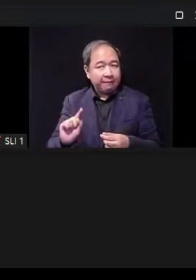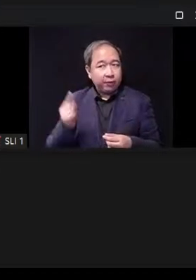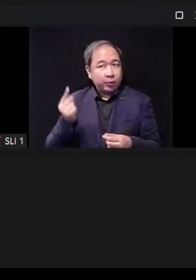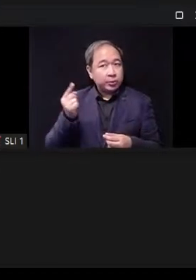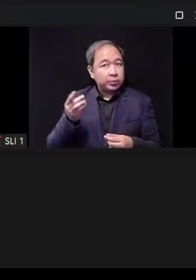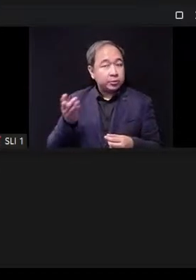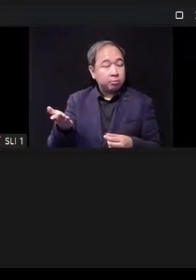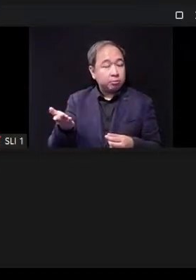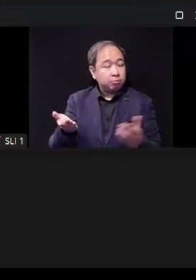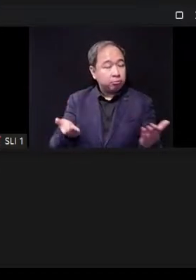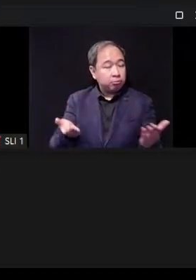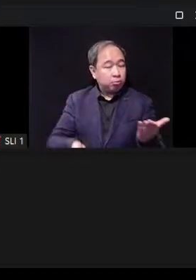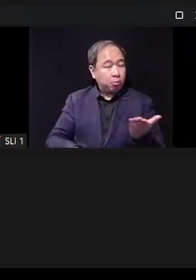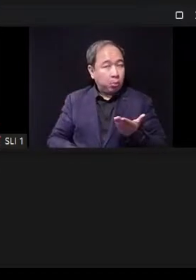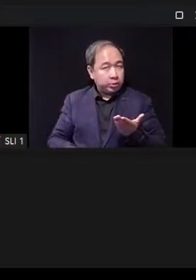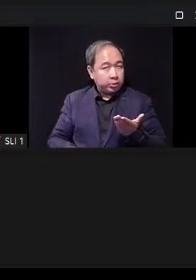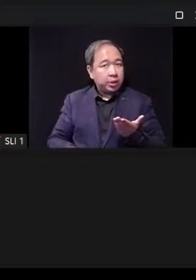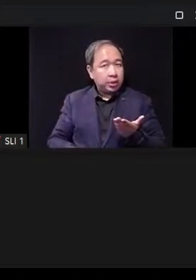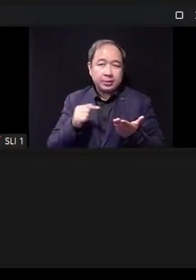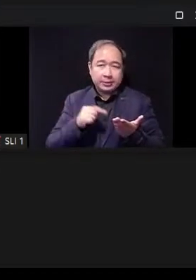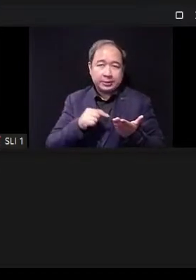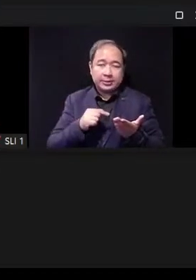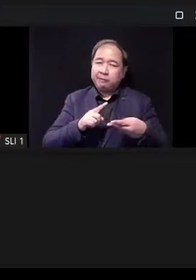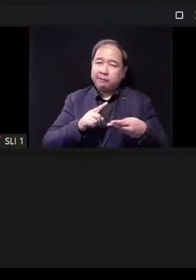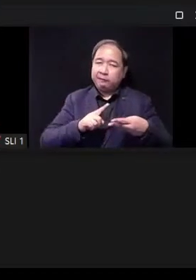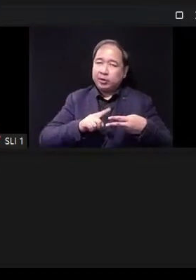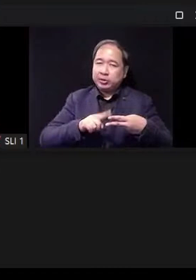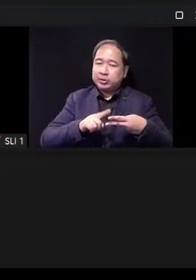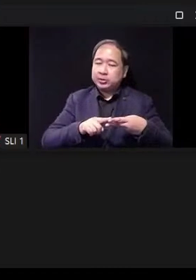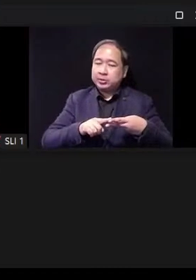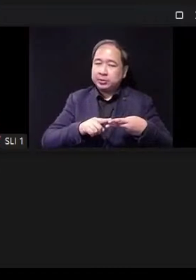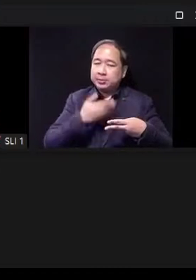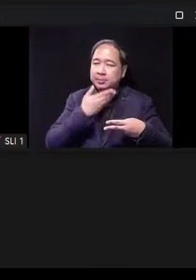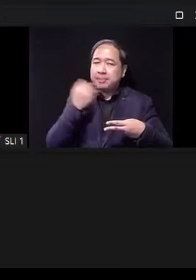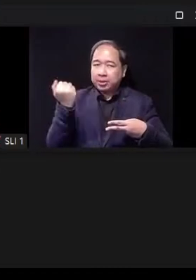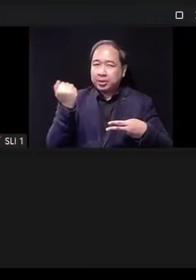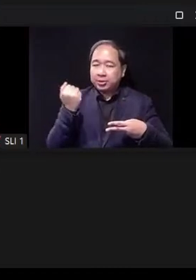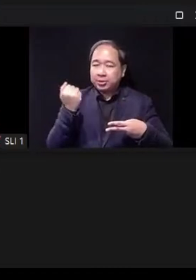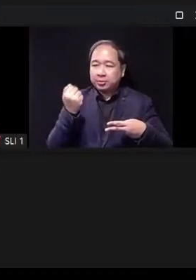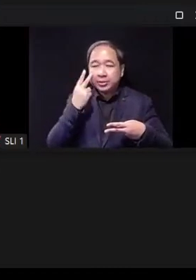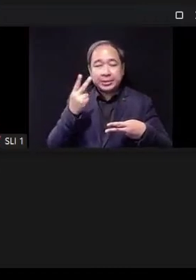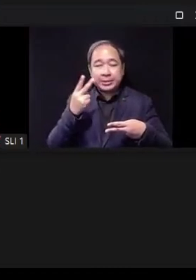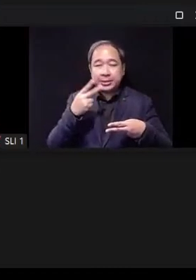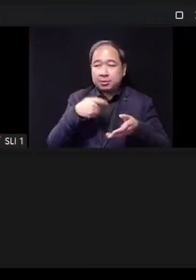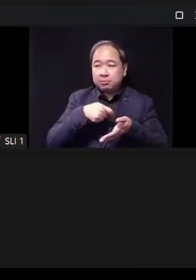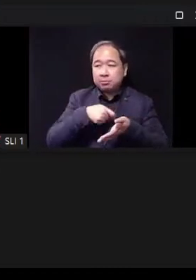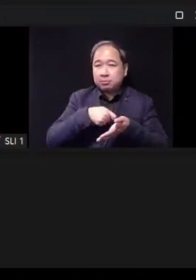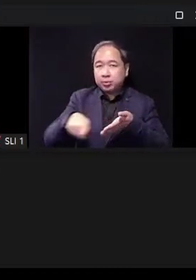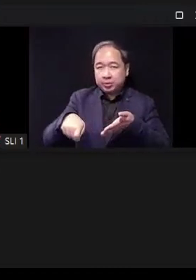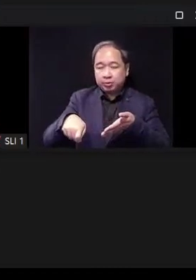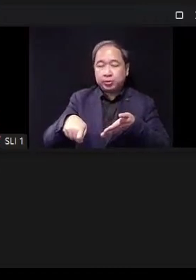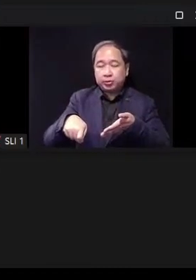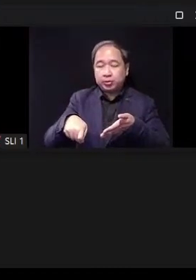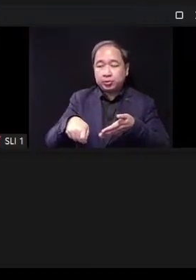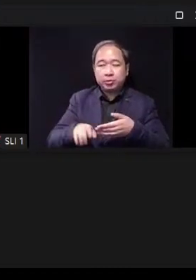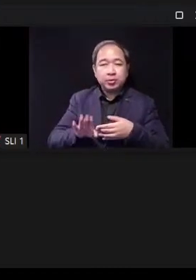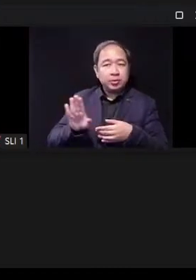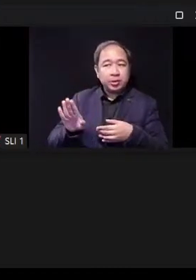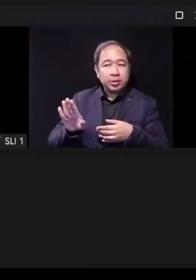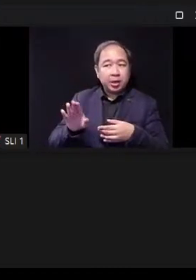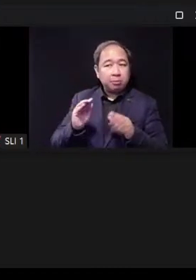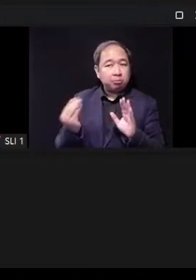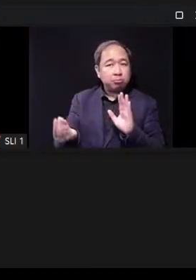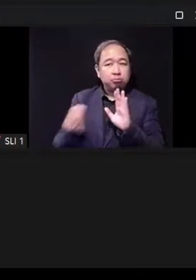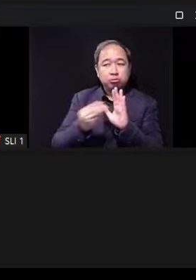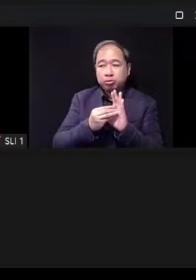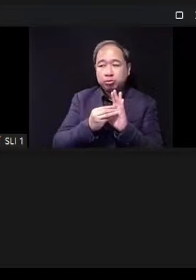proposal is the better one. I mean that the deletion of the reference to the ministerial